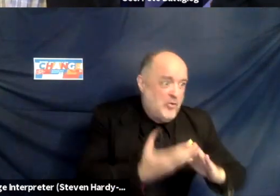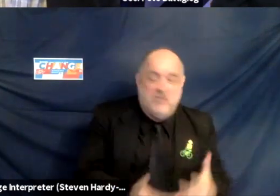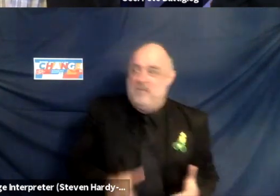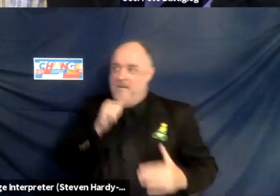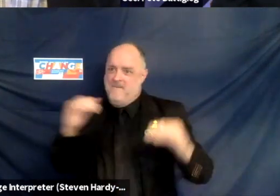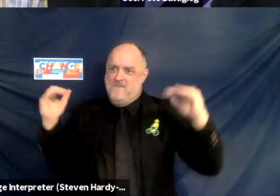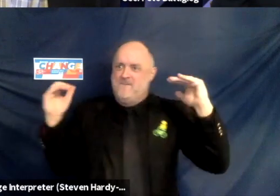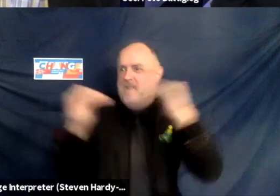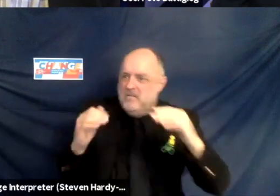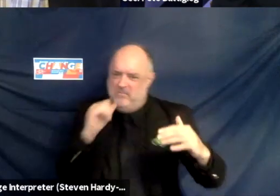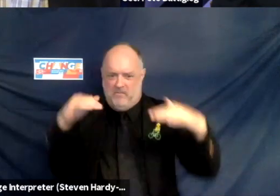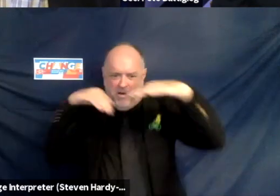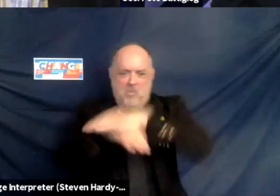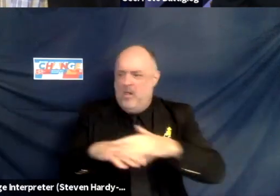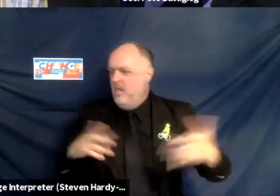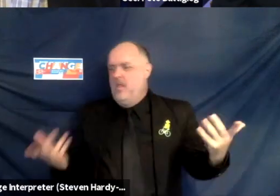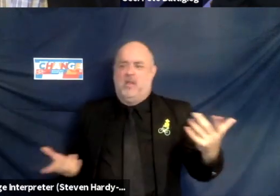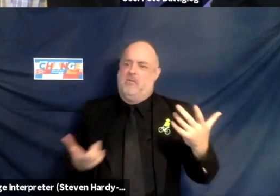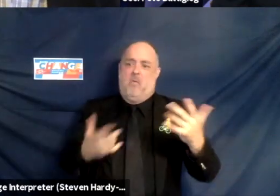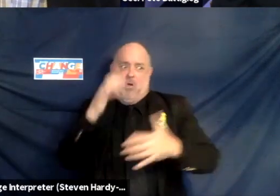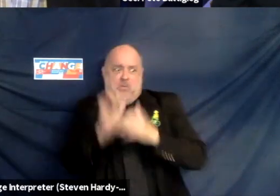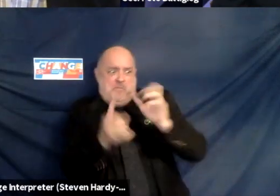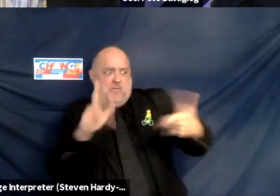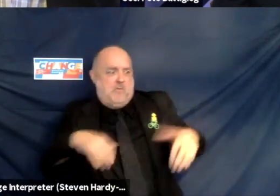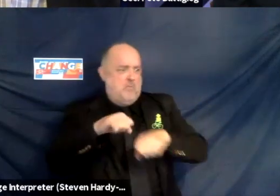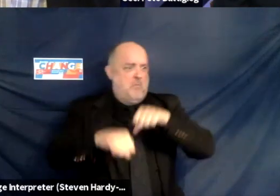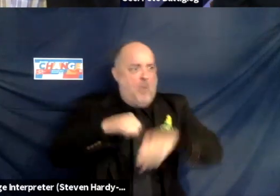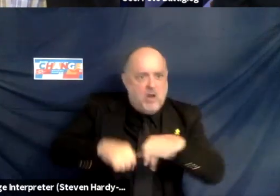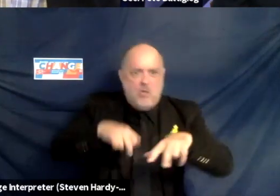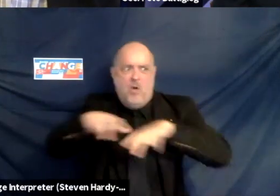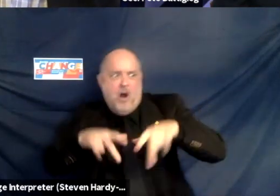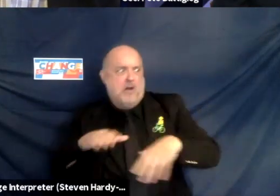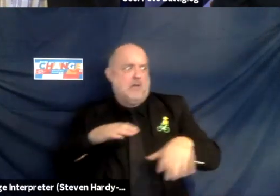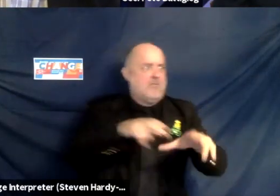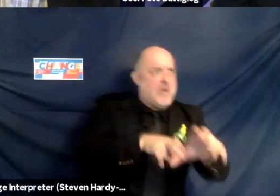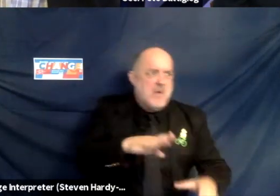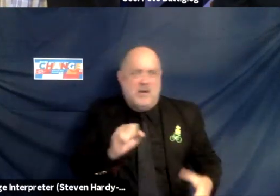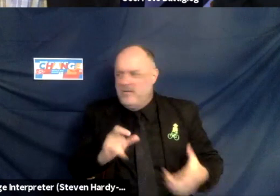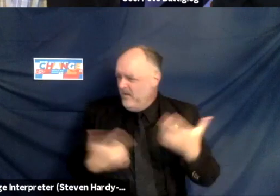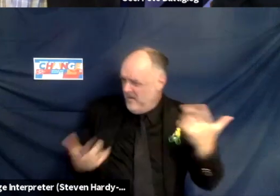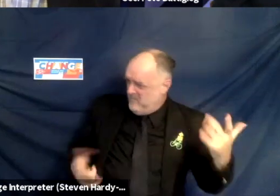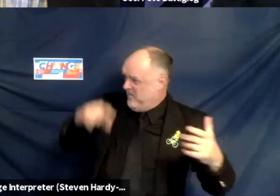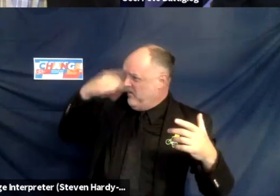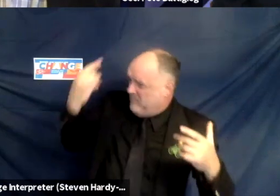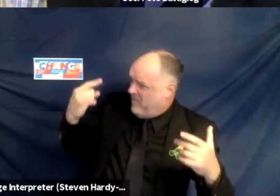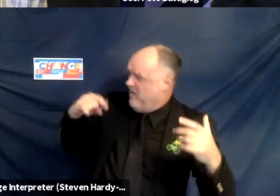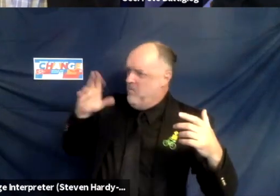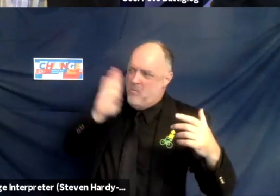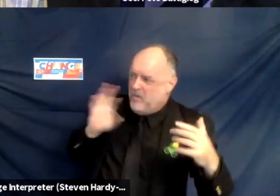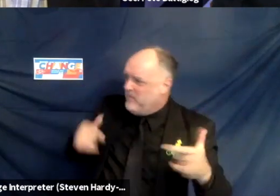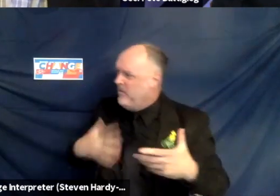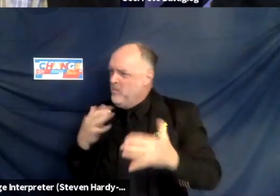who walk or bike or take transit at peril, who are disproportionately people of color or lower income or essential